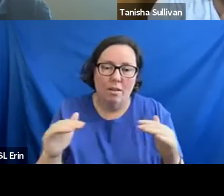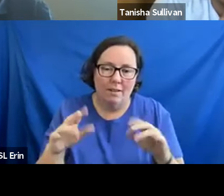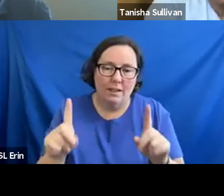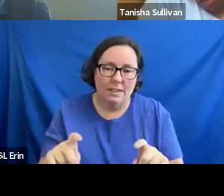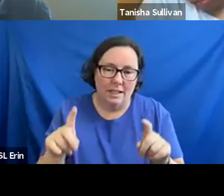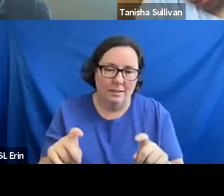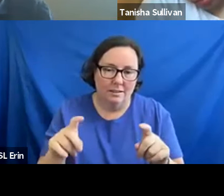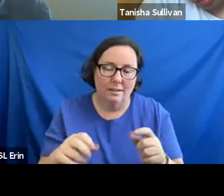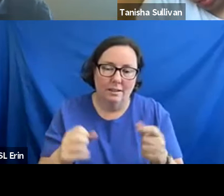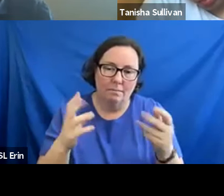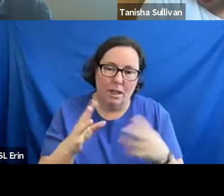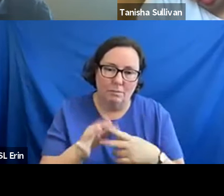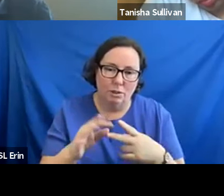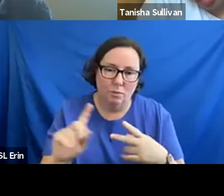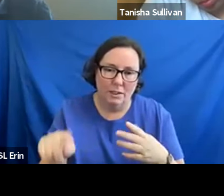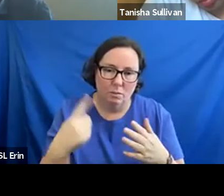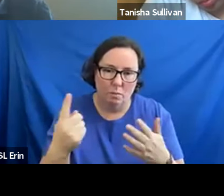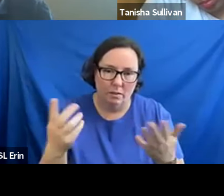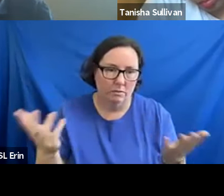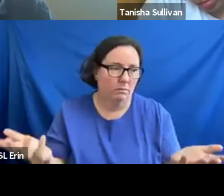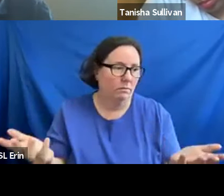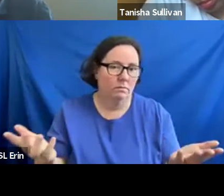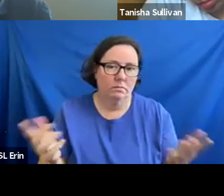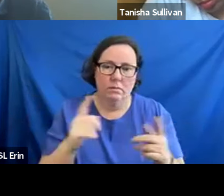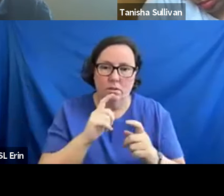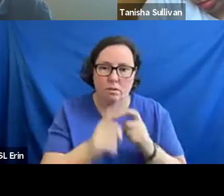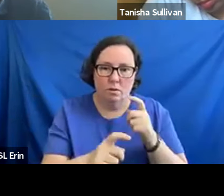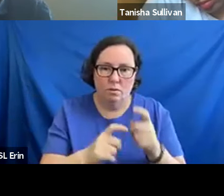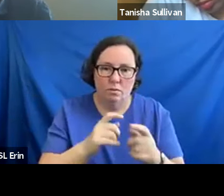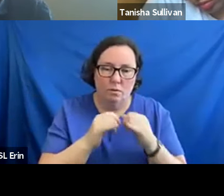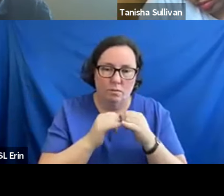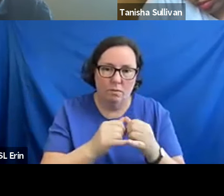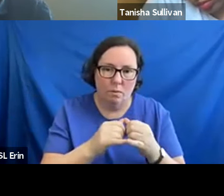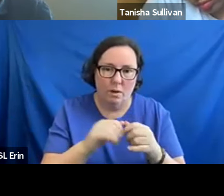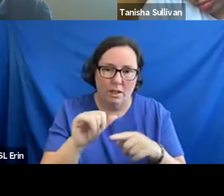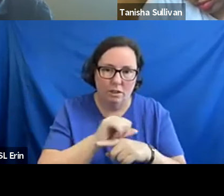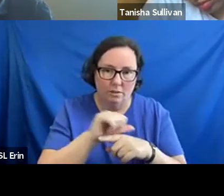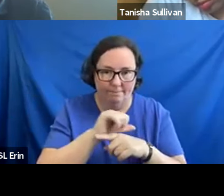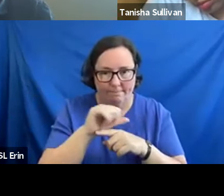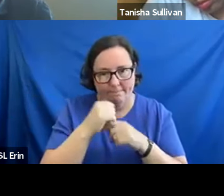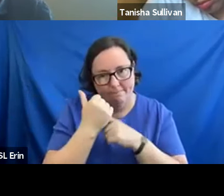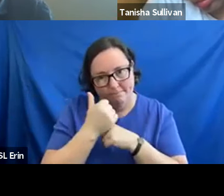tests, multiple choice, where you're rewarding drilling on that kind of measure.